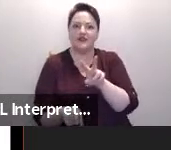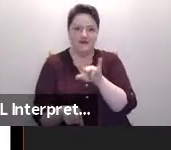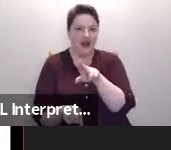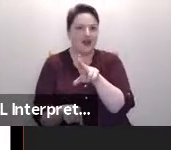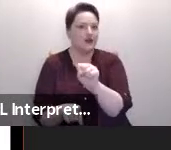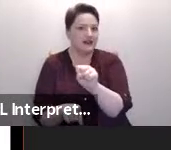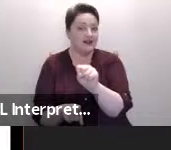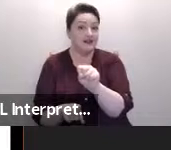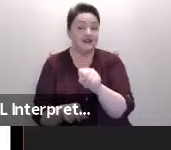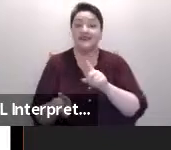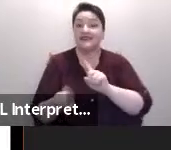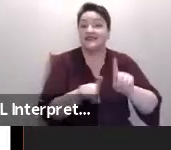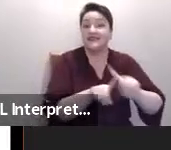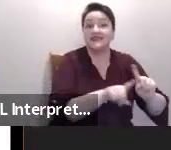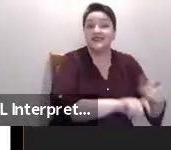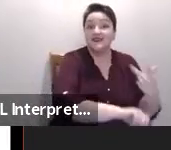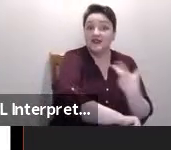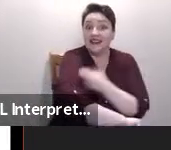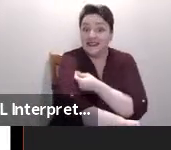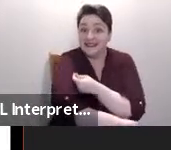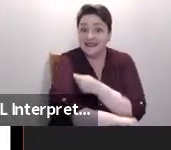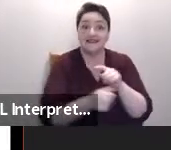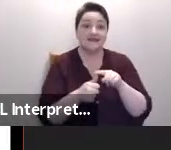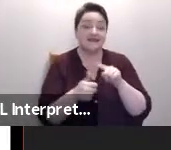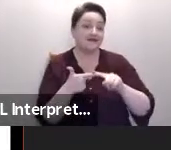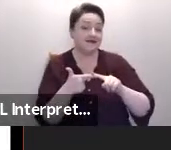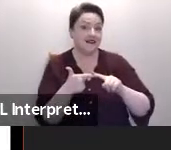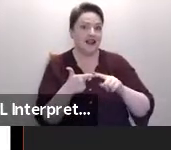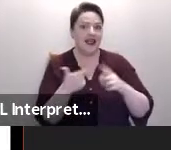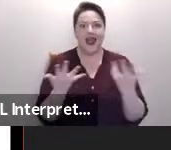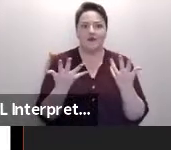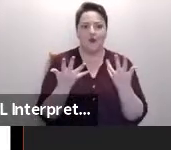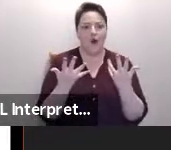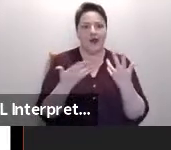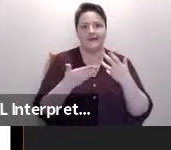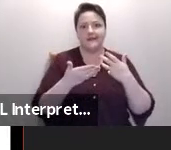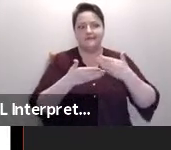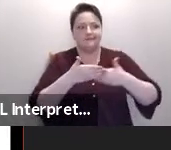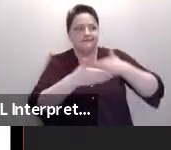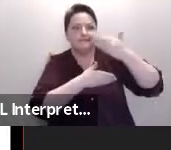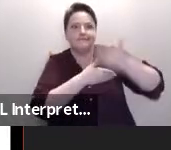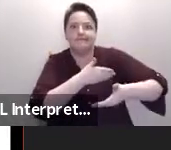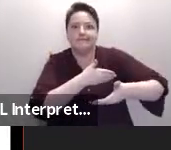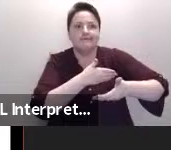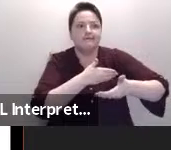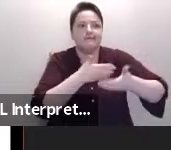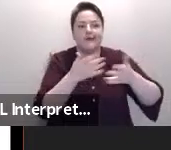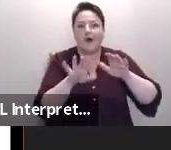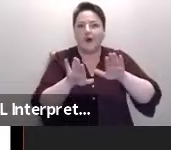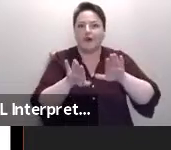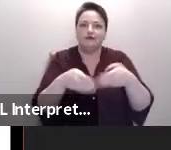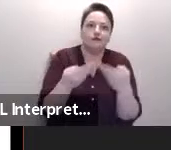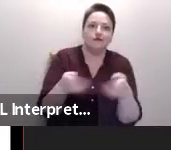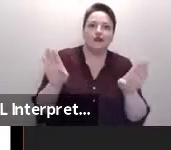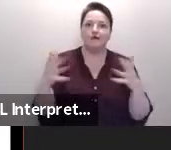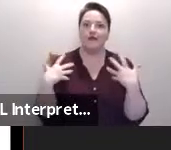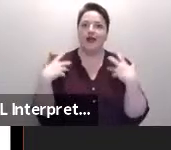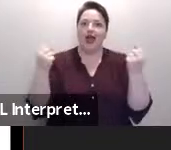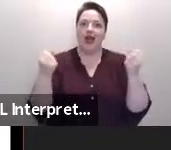various vaccines, and the implications that it may have on overall health outcomes for our